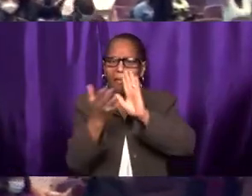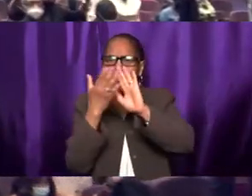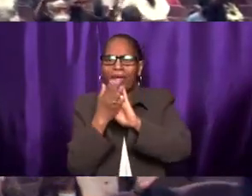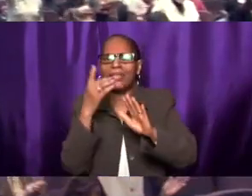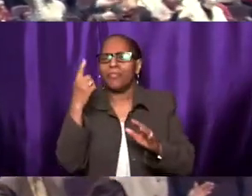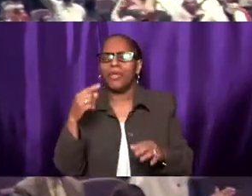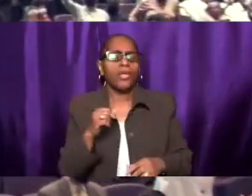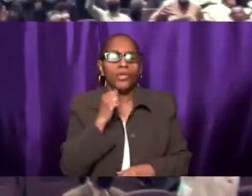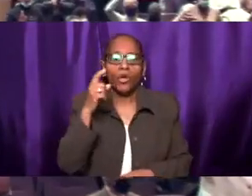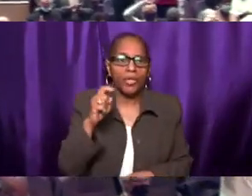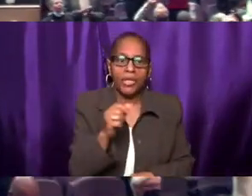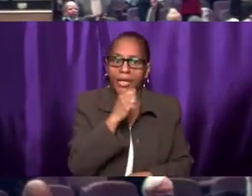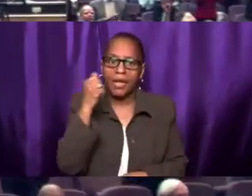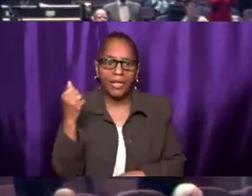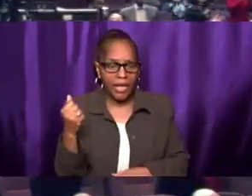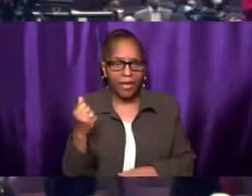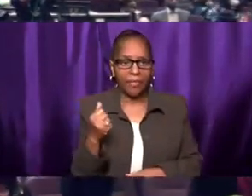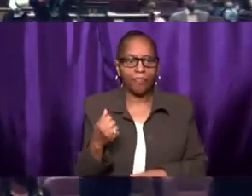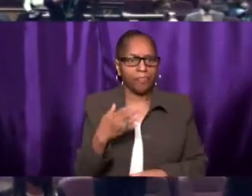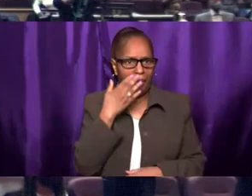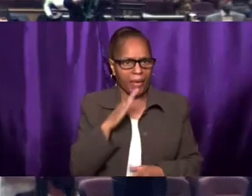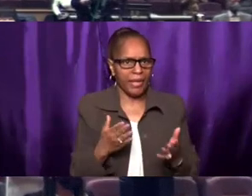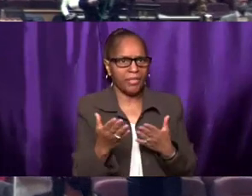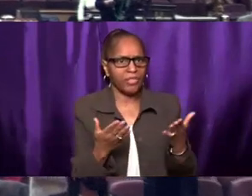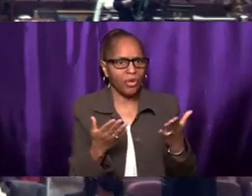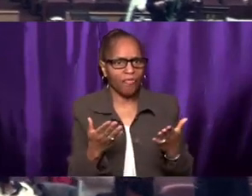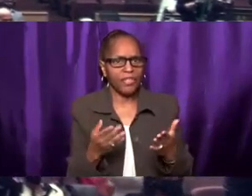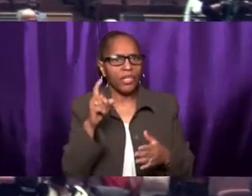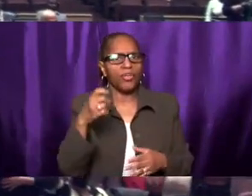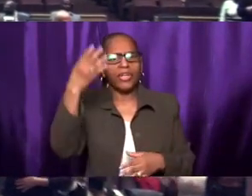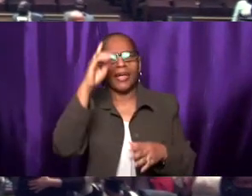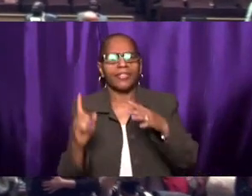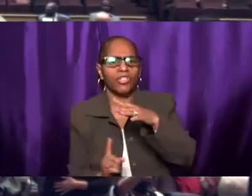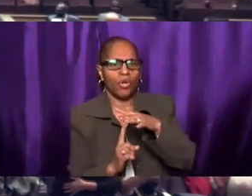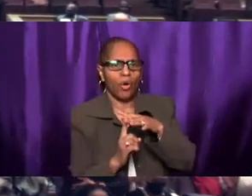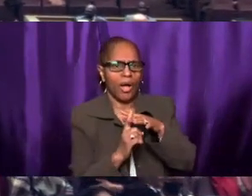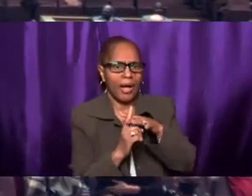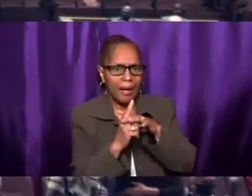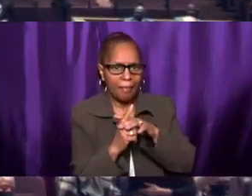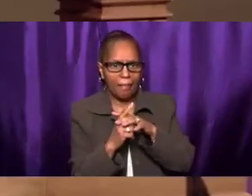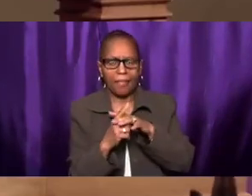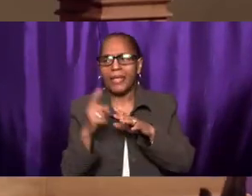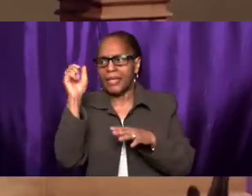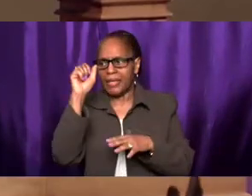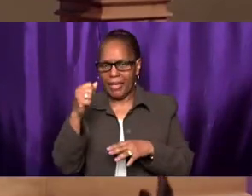You don't need another church service as usual. You need God to show up and throw his weight around.